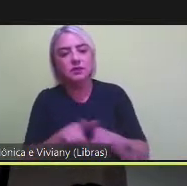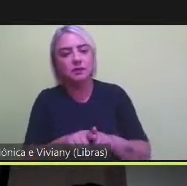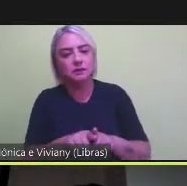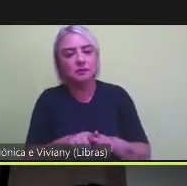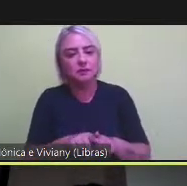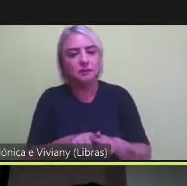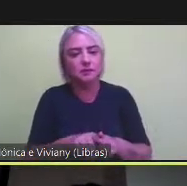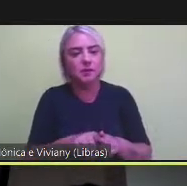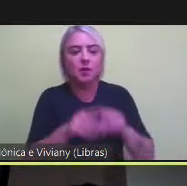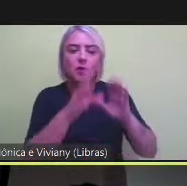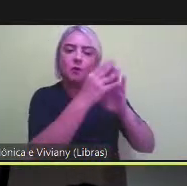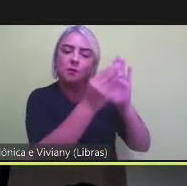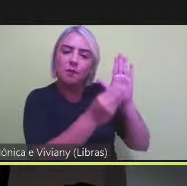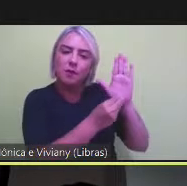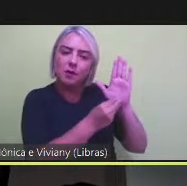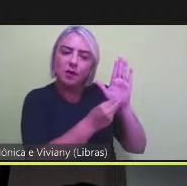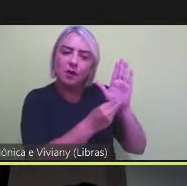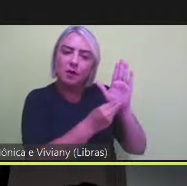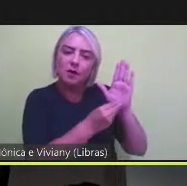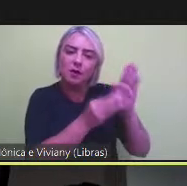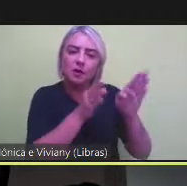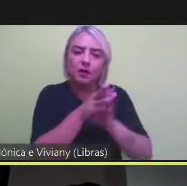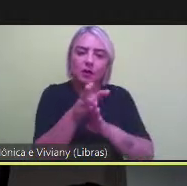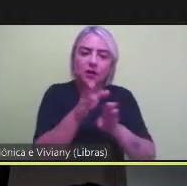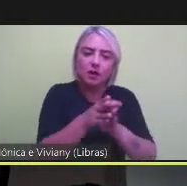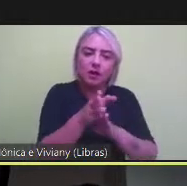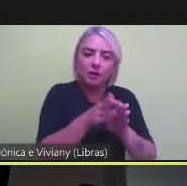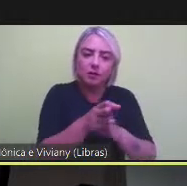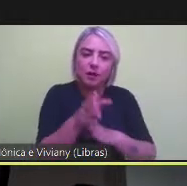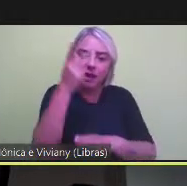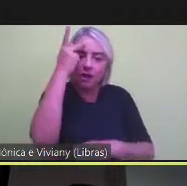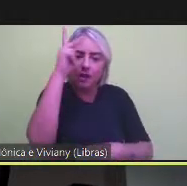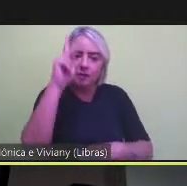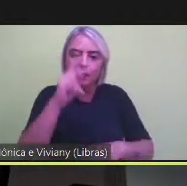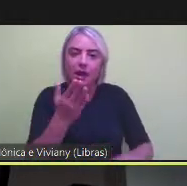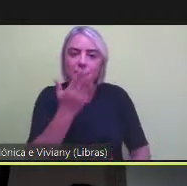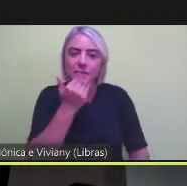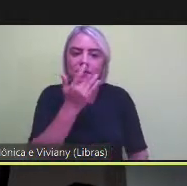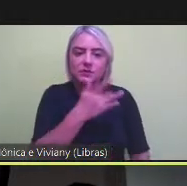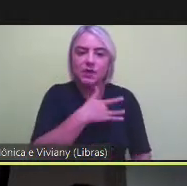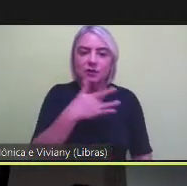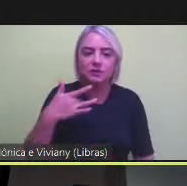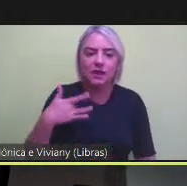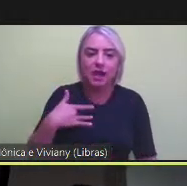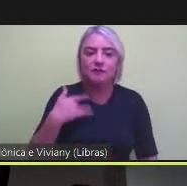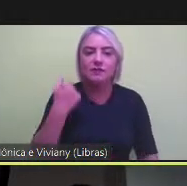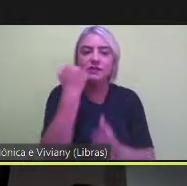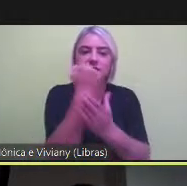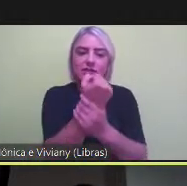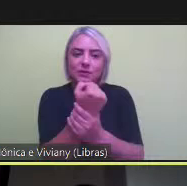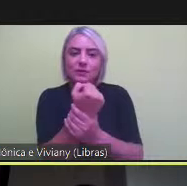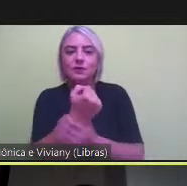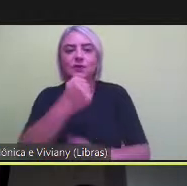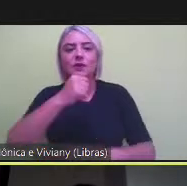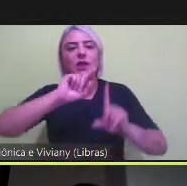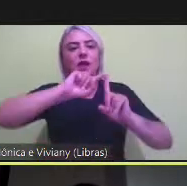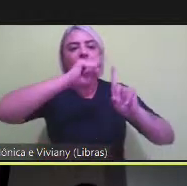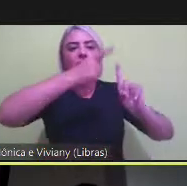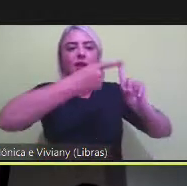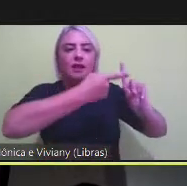also defined a model of counseling for healthy